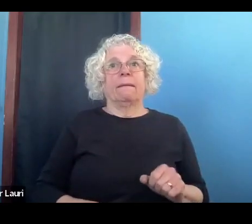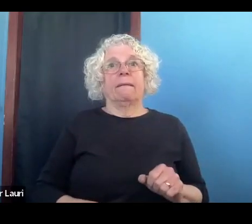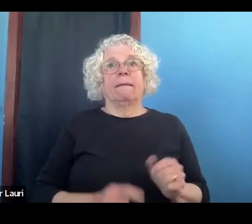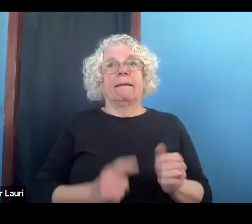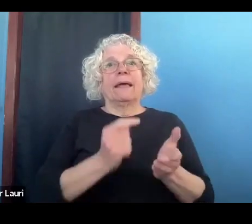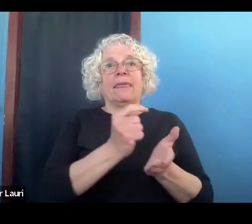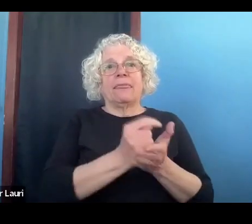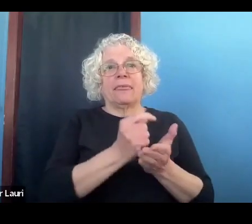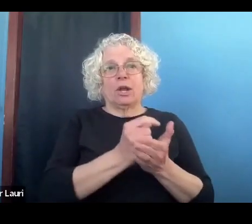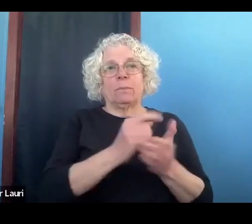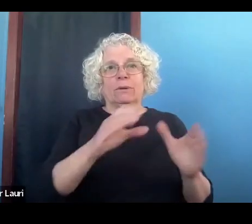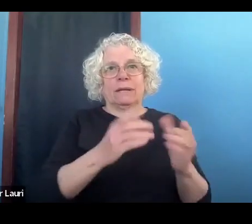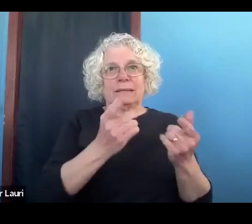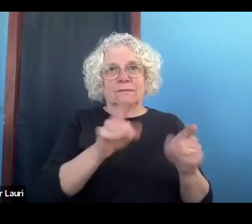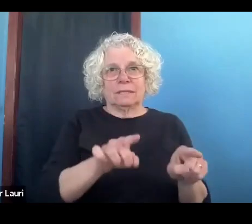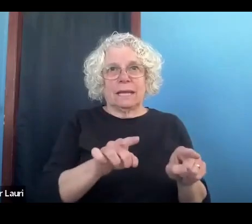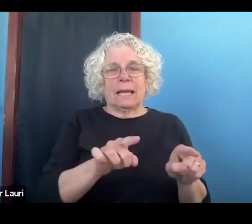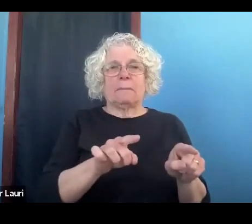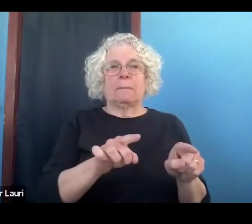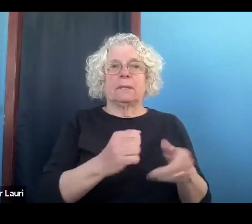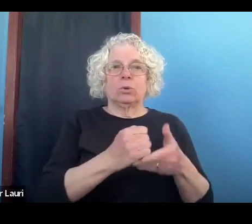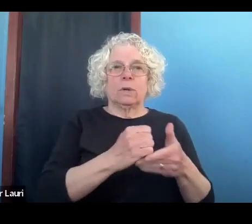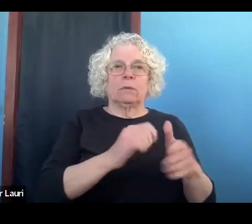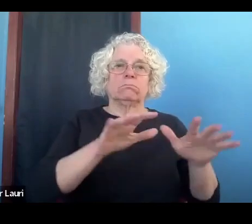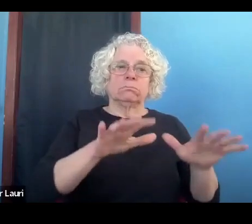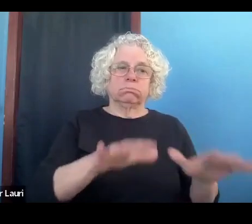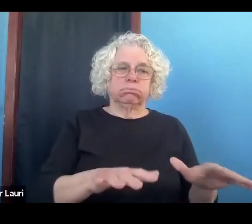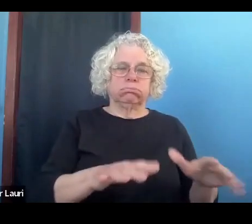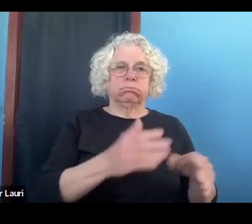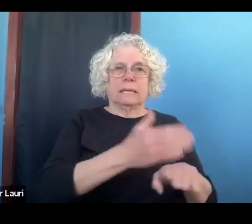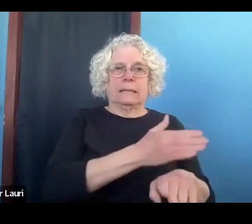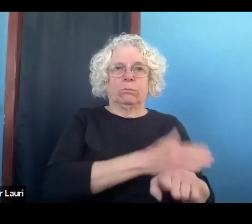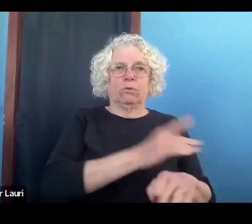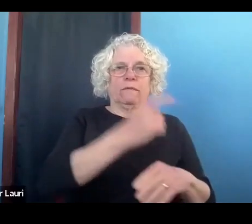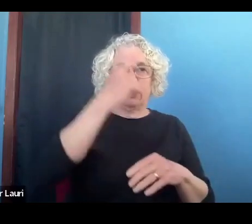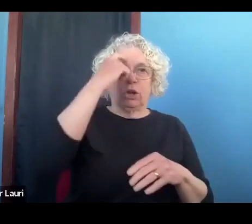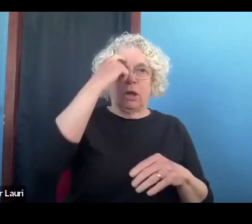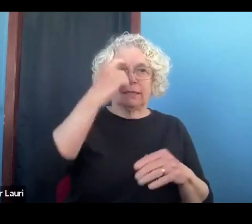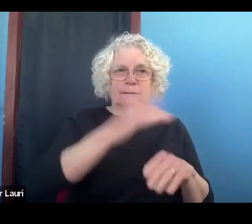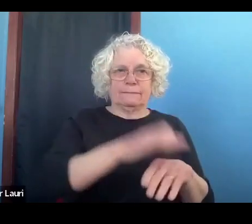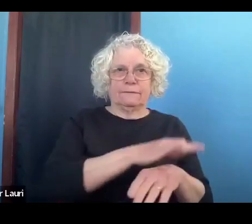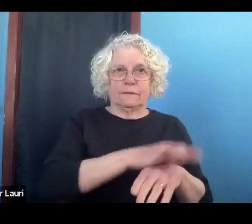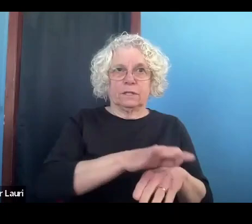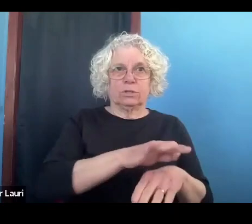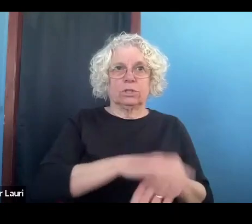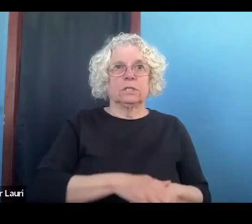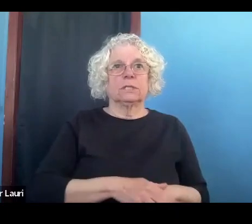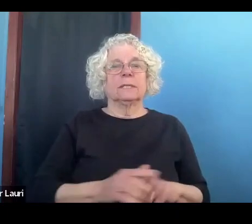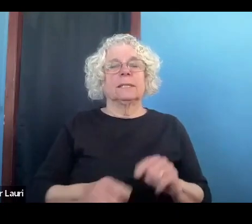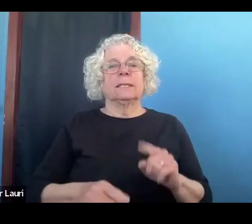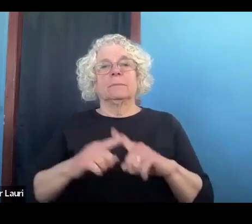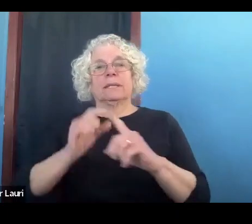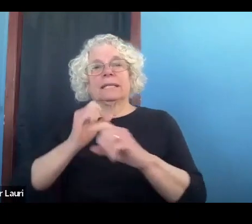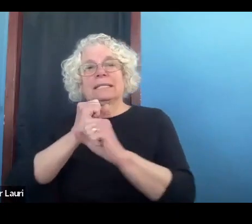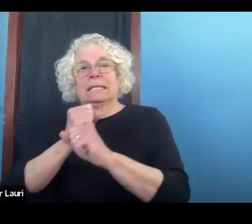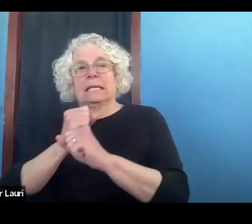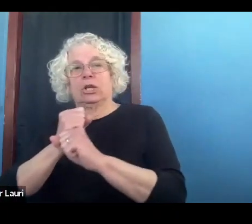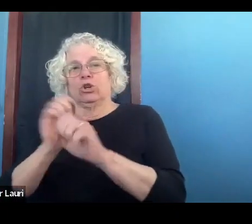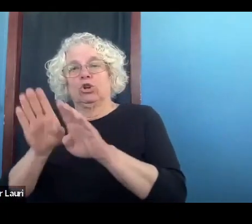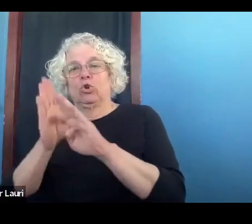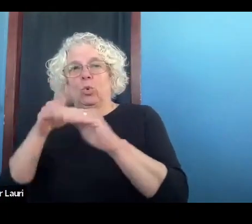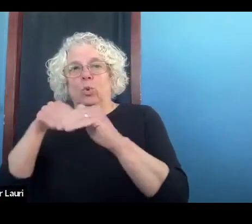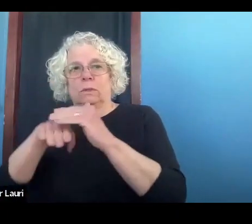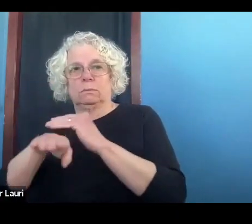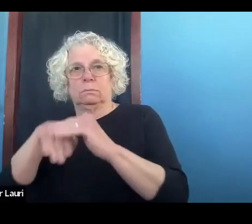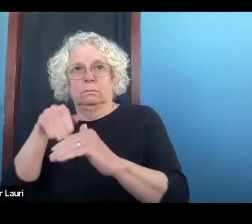therapeutic activities to soothe and improve cognitive function. They will also have secured entrances and